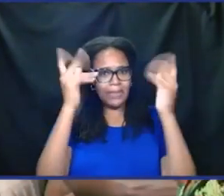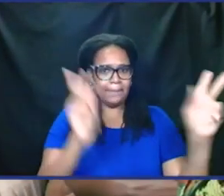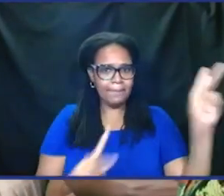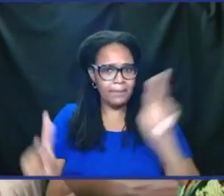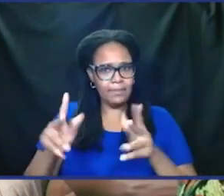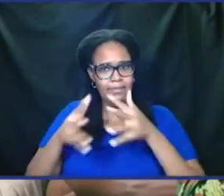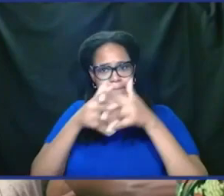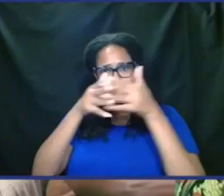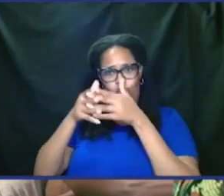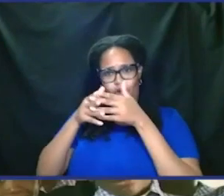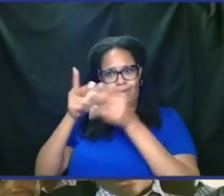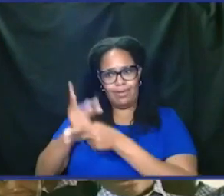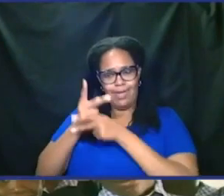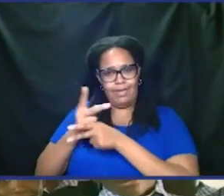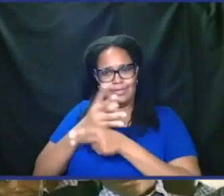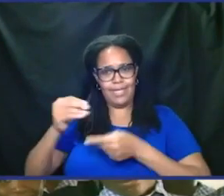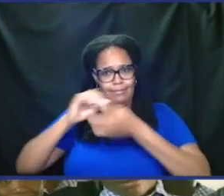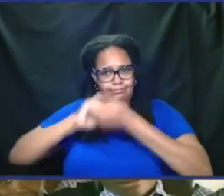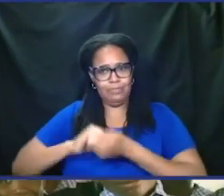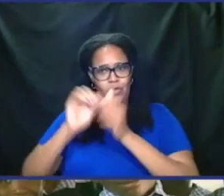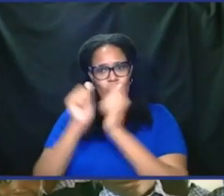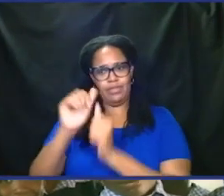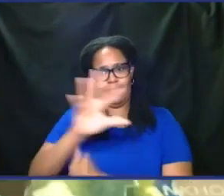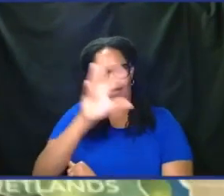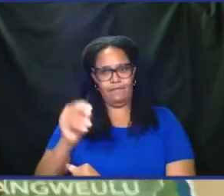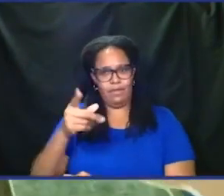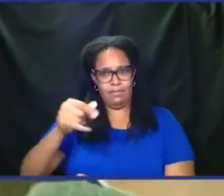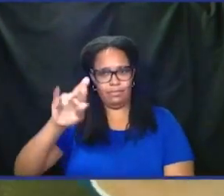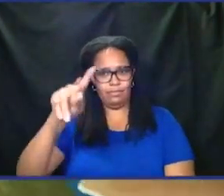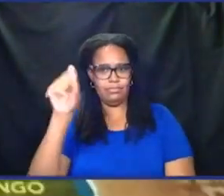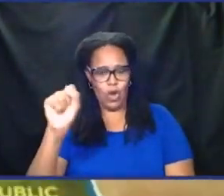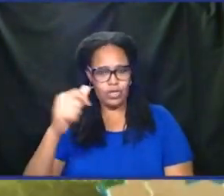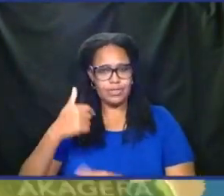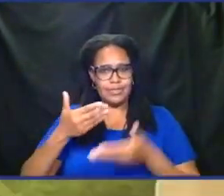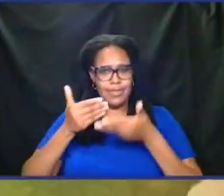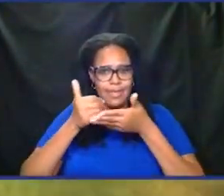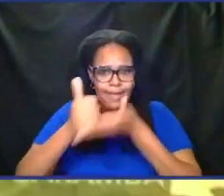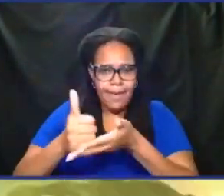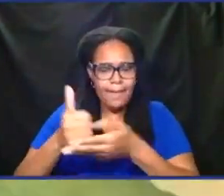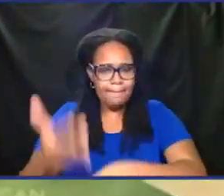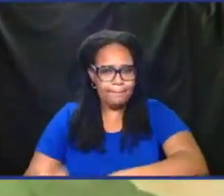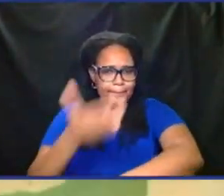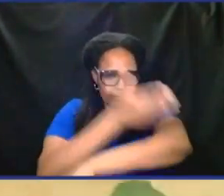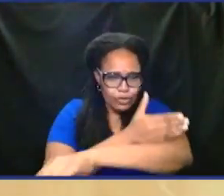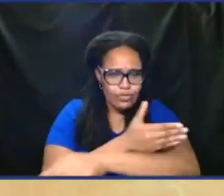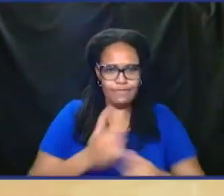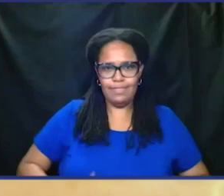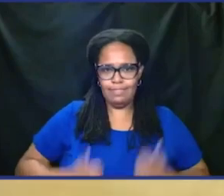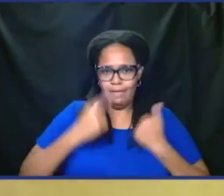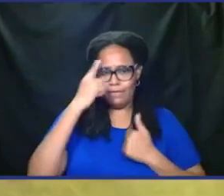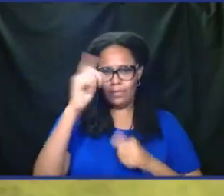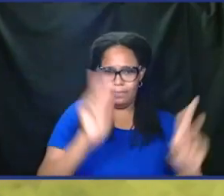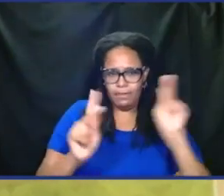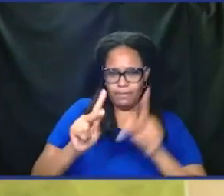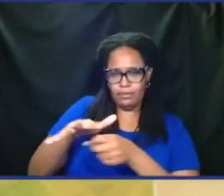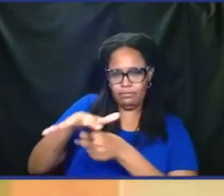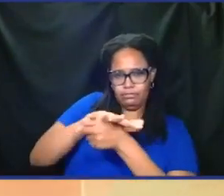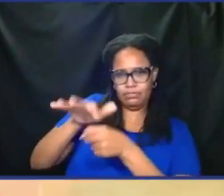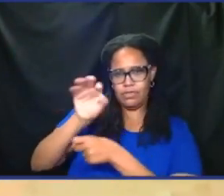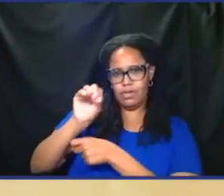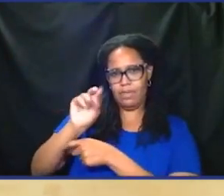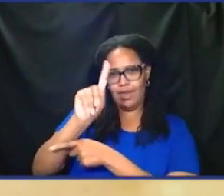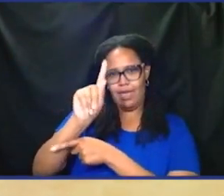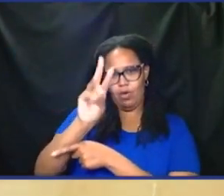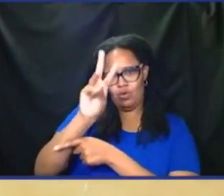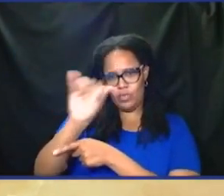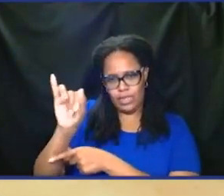the health of people in and around Malawi's protected areas. African Parks manages 18 parks in 11